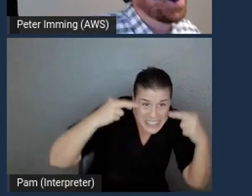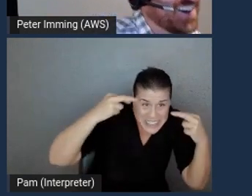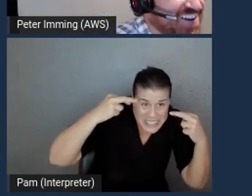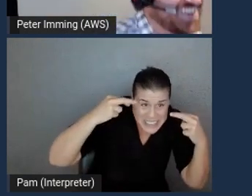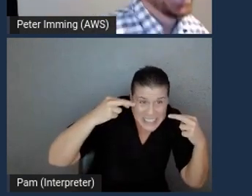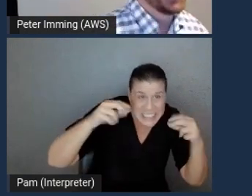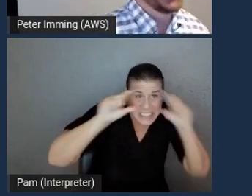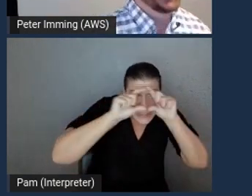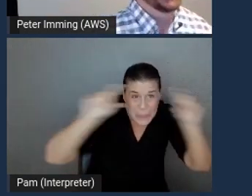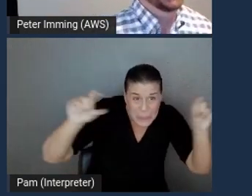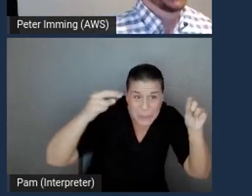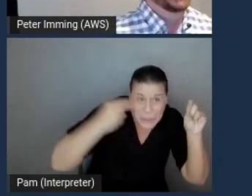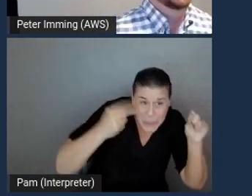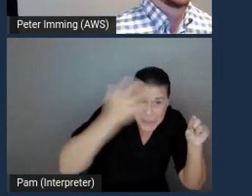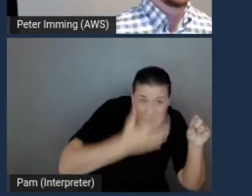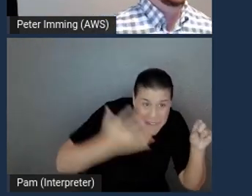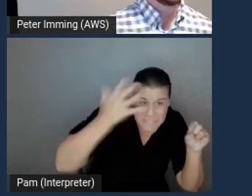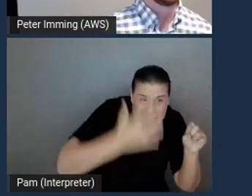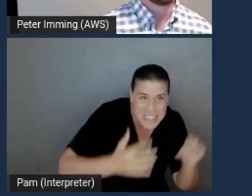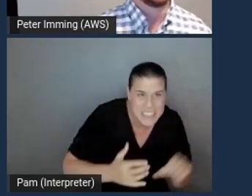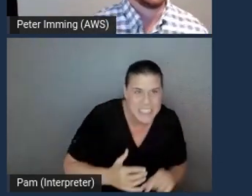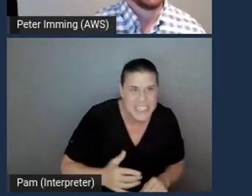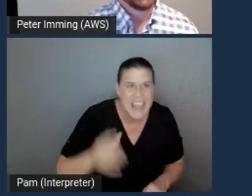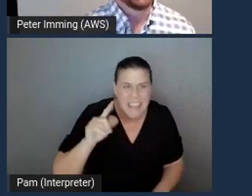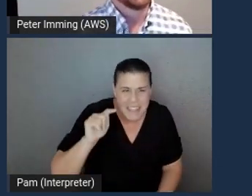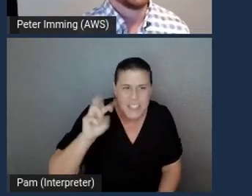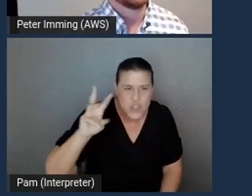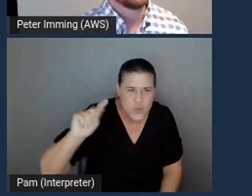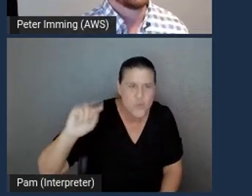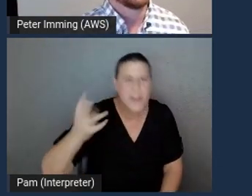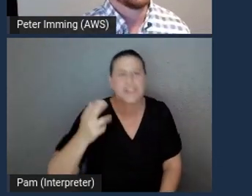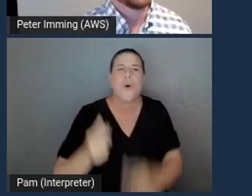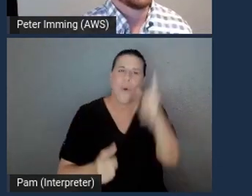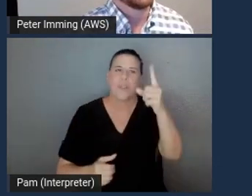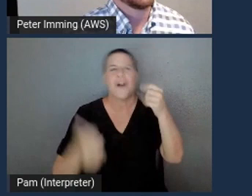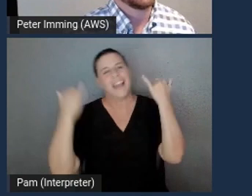a second. This is Twitch. 1 second. Hi.